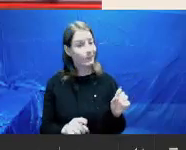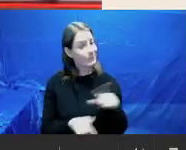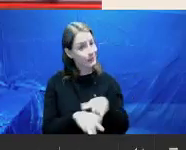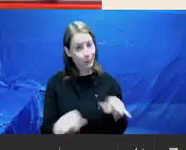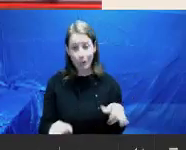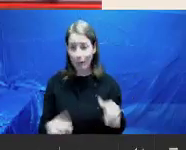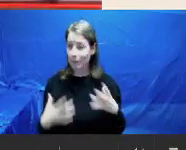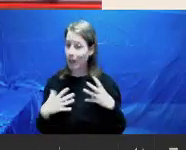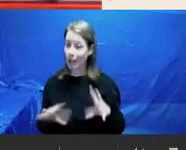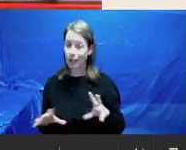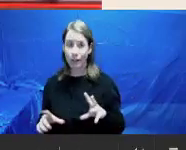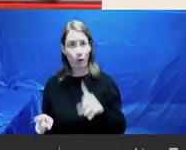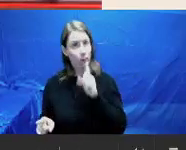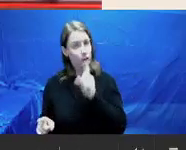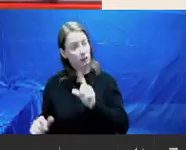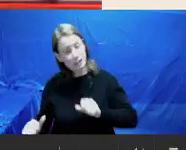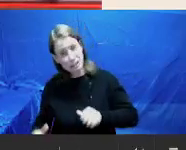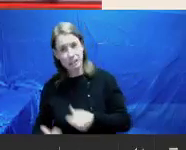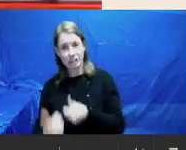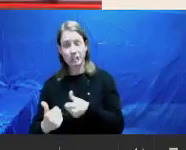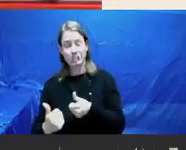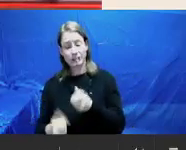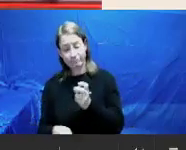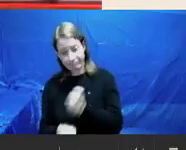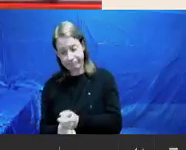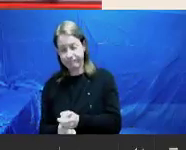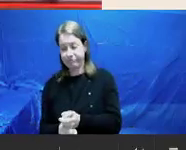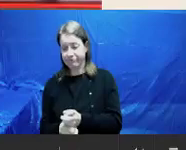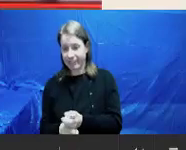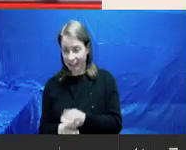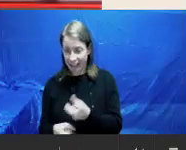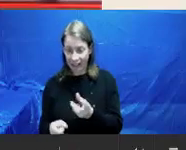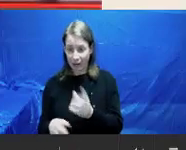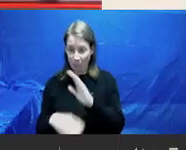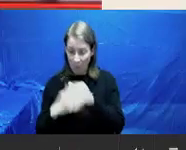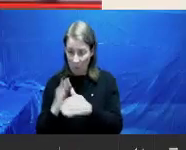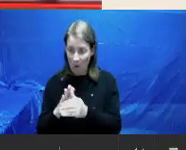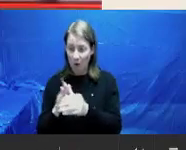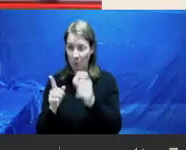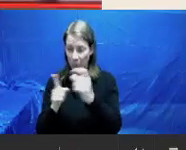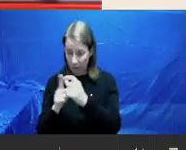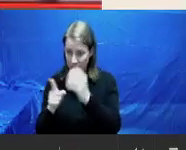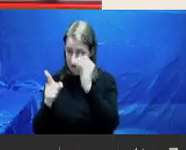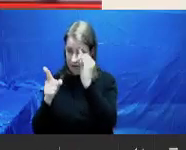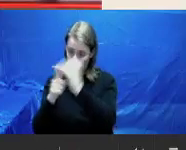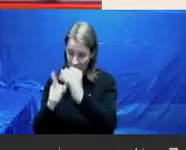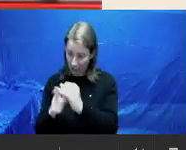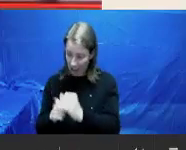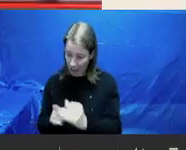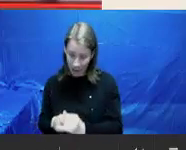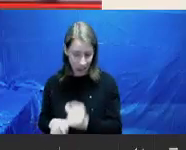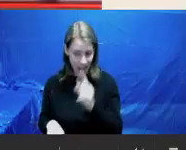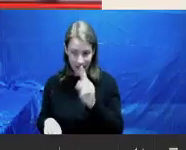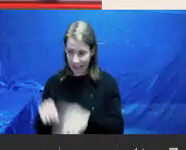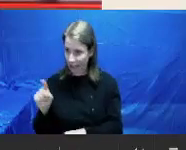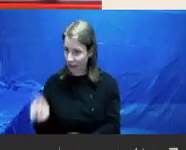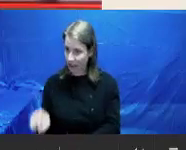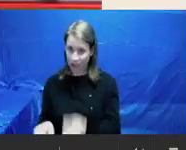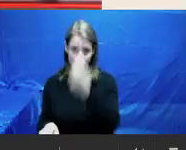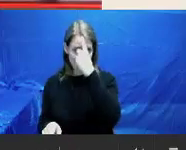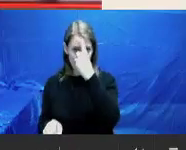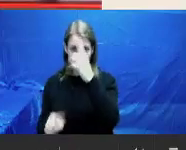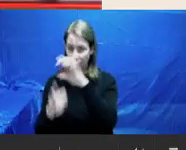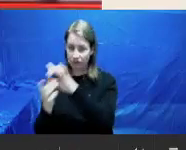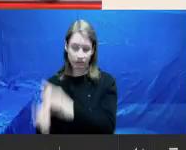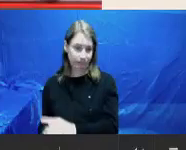word and not being able to string together any kind of comprehension when it comes to that text. So it's important to kind of,